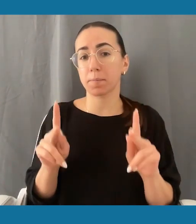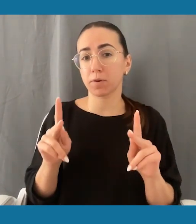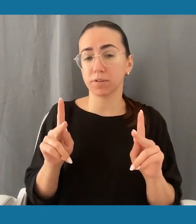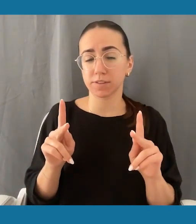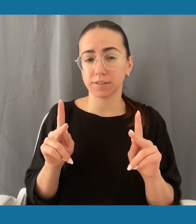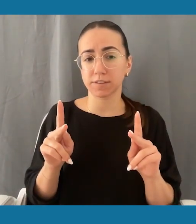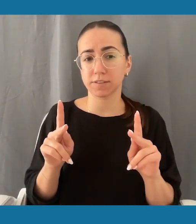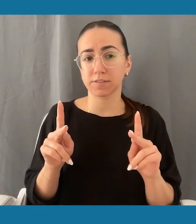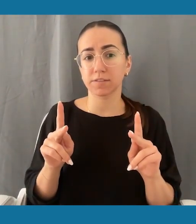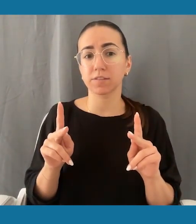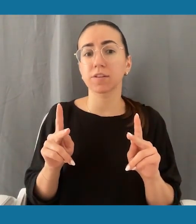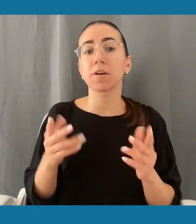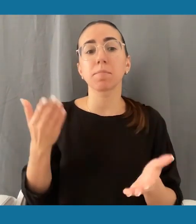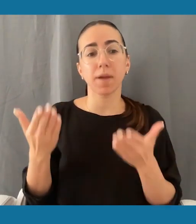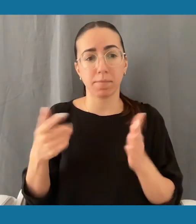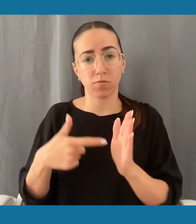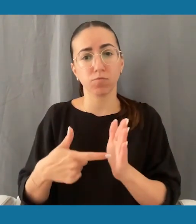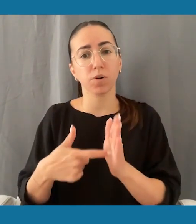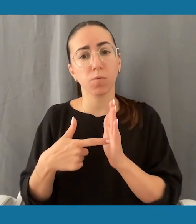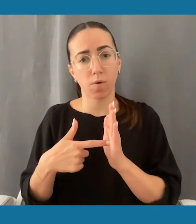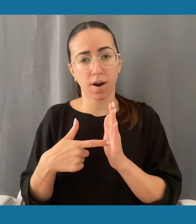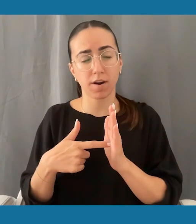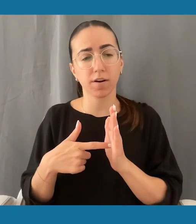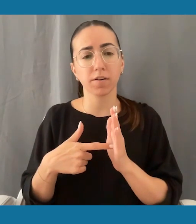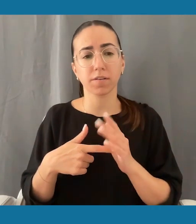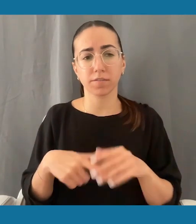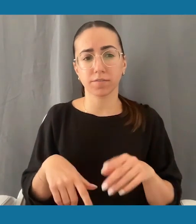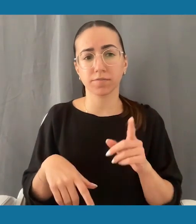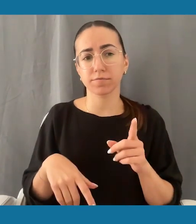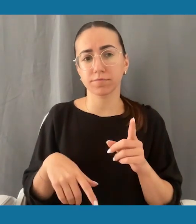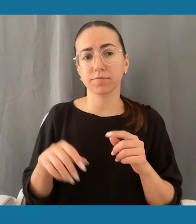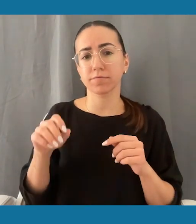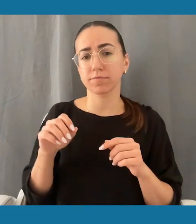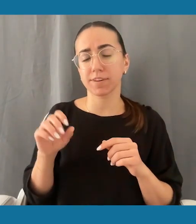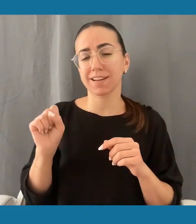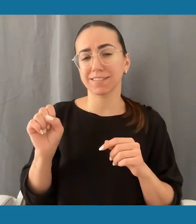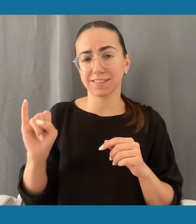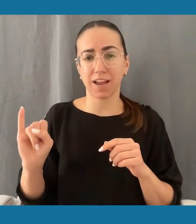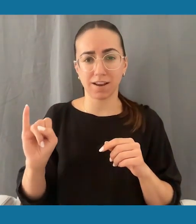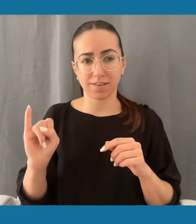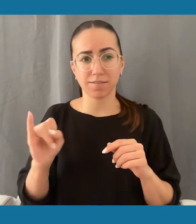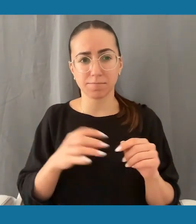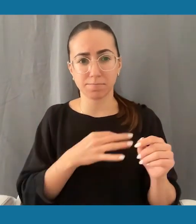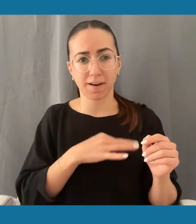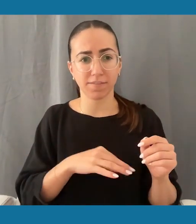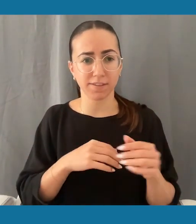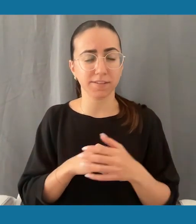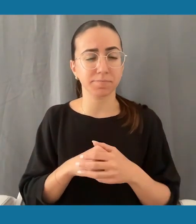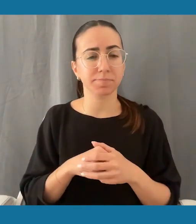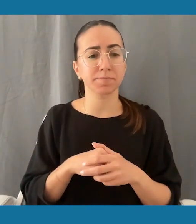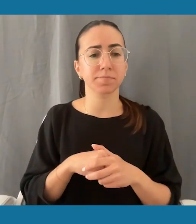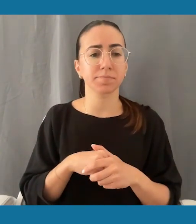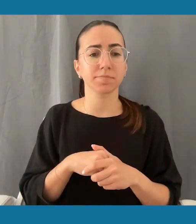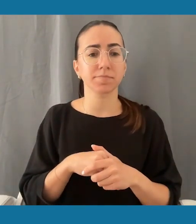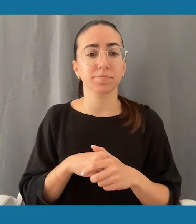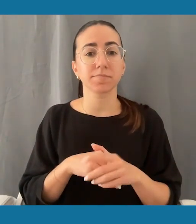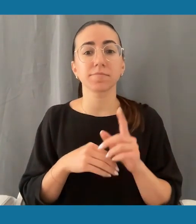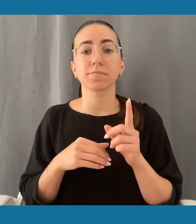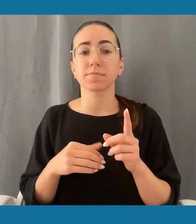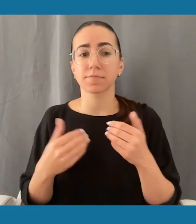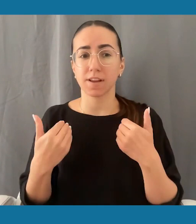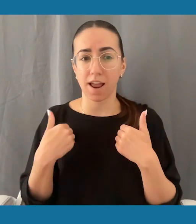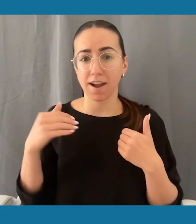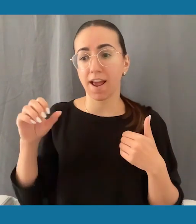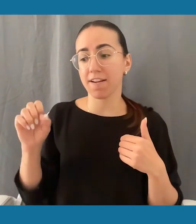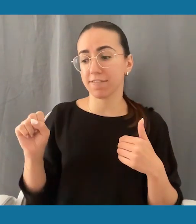may require over and above that which the SSI benefit can pay. And by funding a special needs